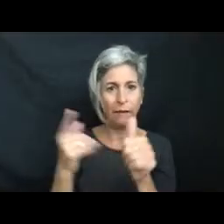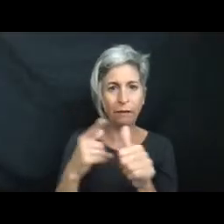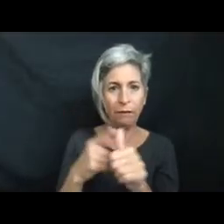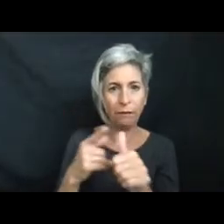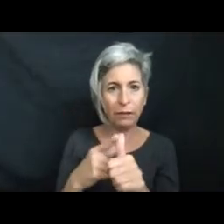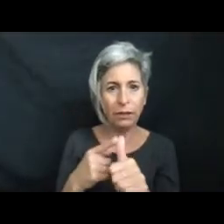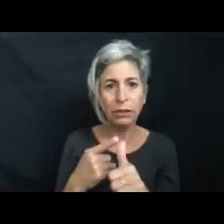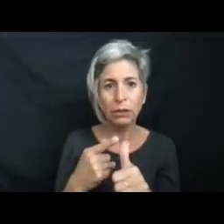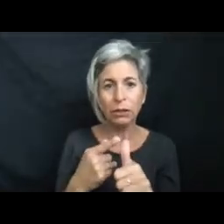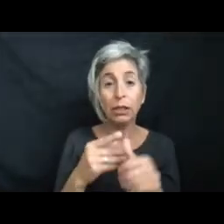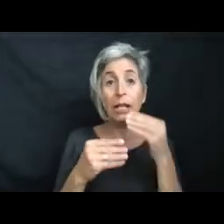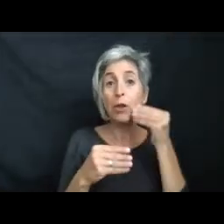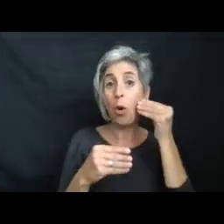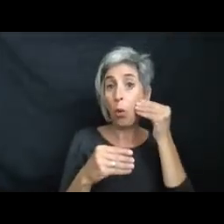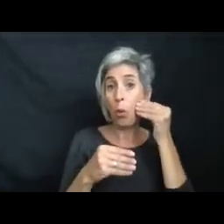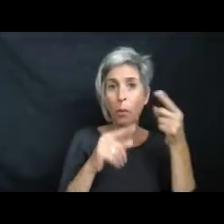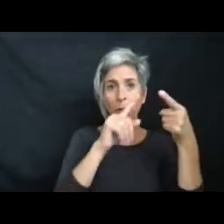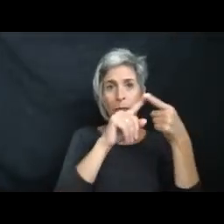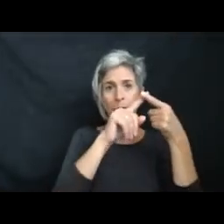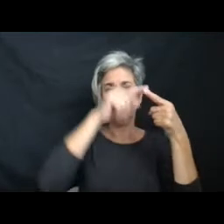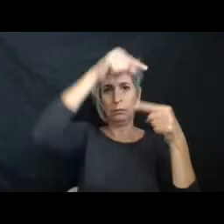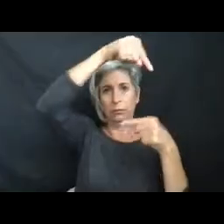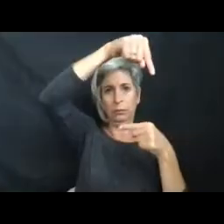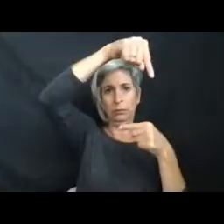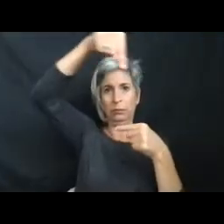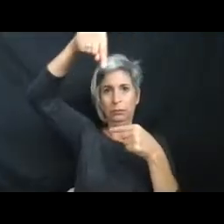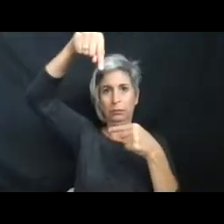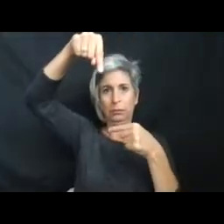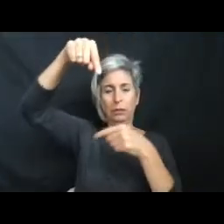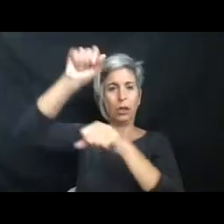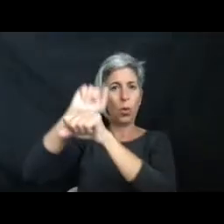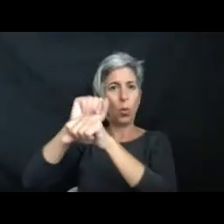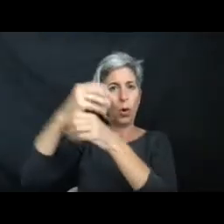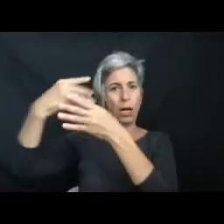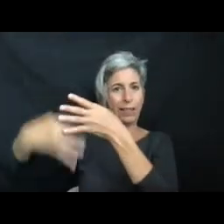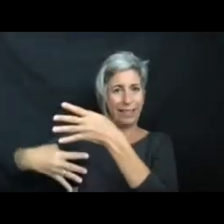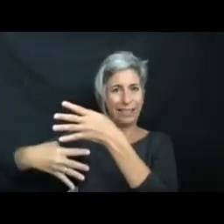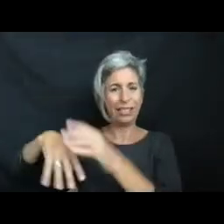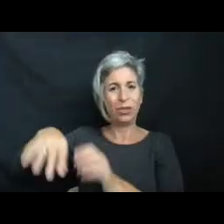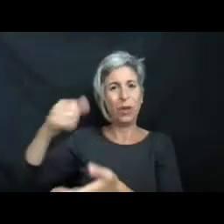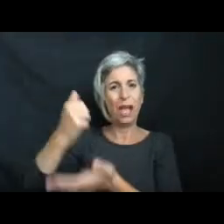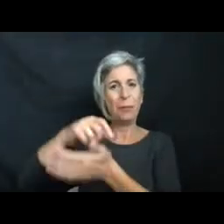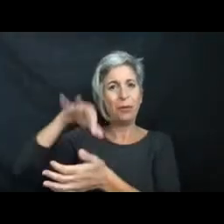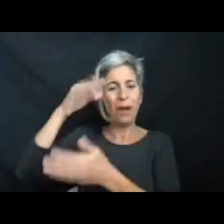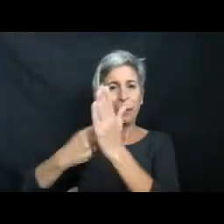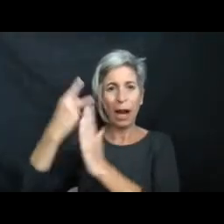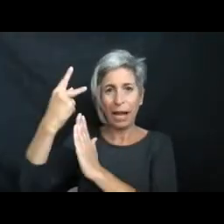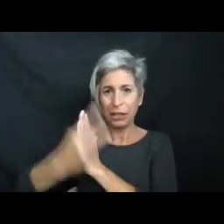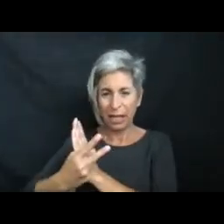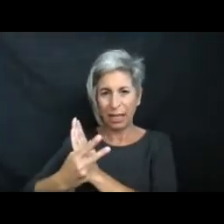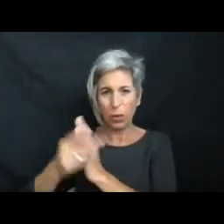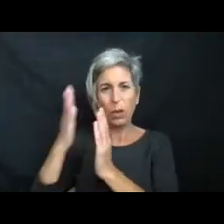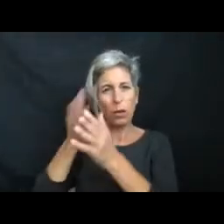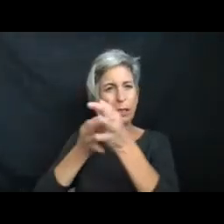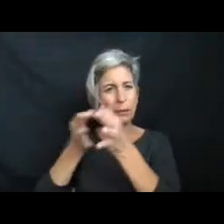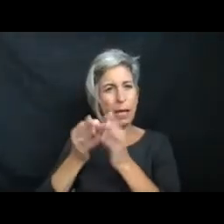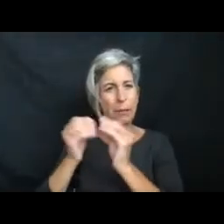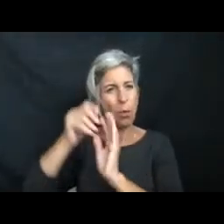and then you can go over to work list to help you find some projects. We'll go through this more in depth momentarily.